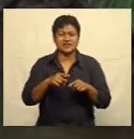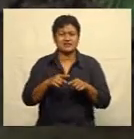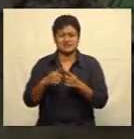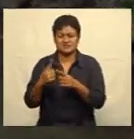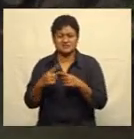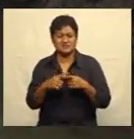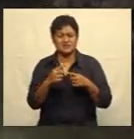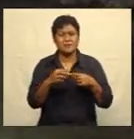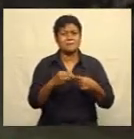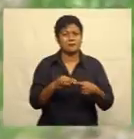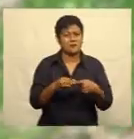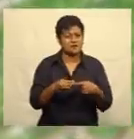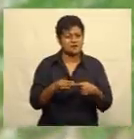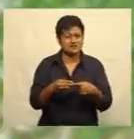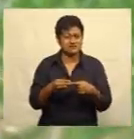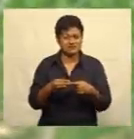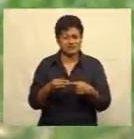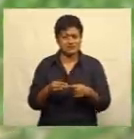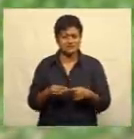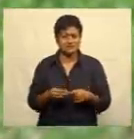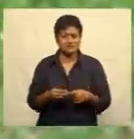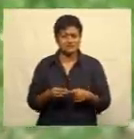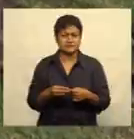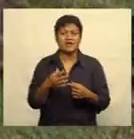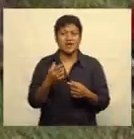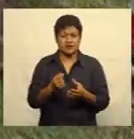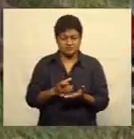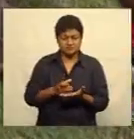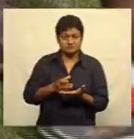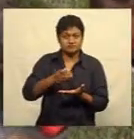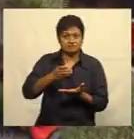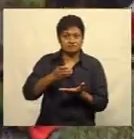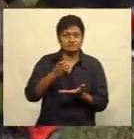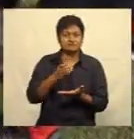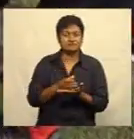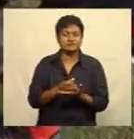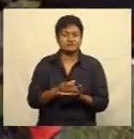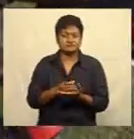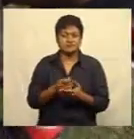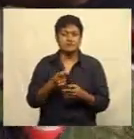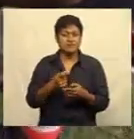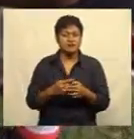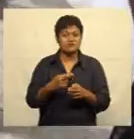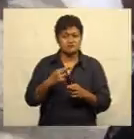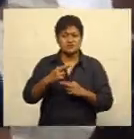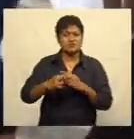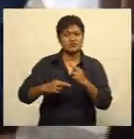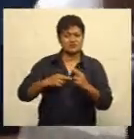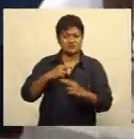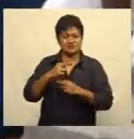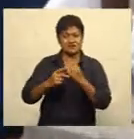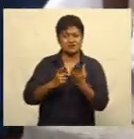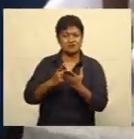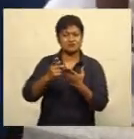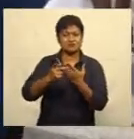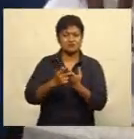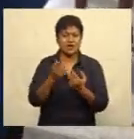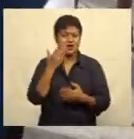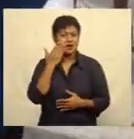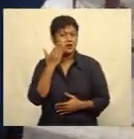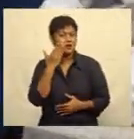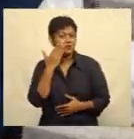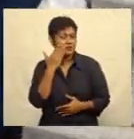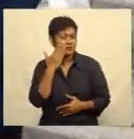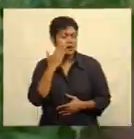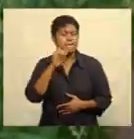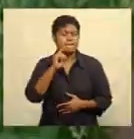Also notable was aluminum cans. Even with recycling programs and awareness, a substantial amount of